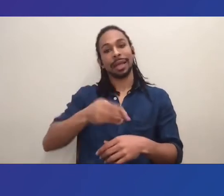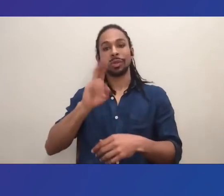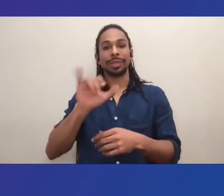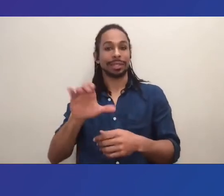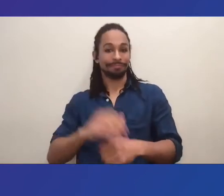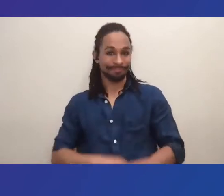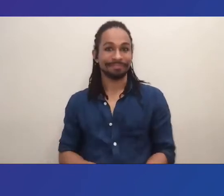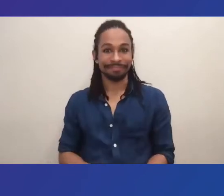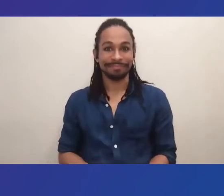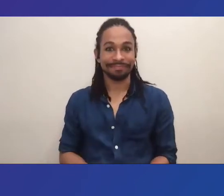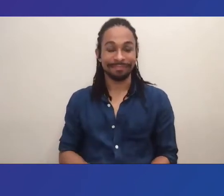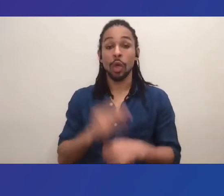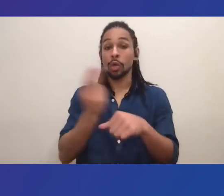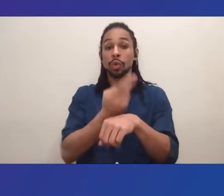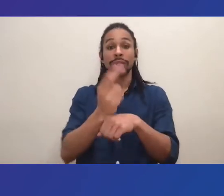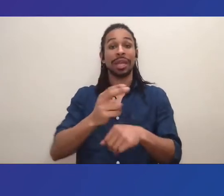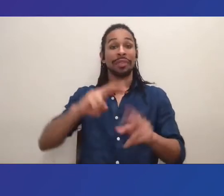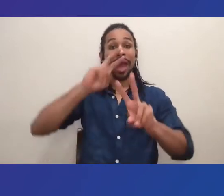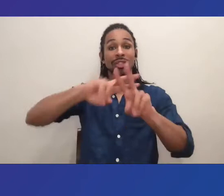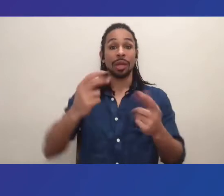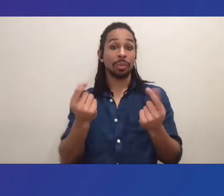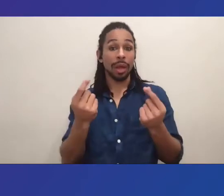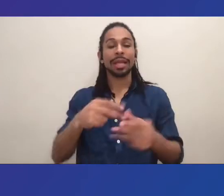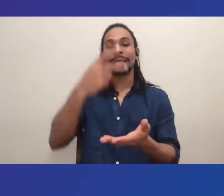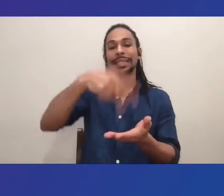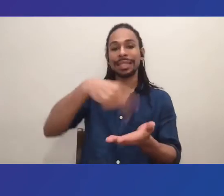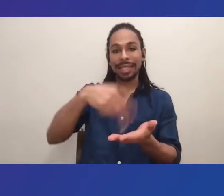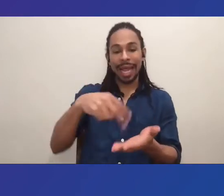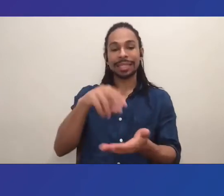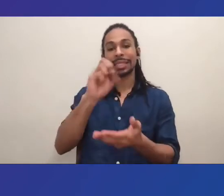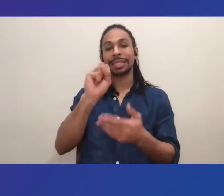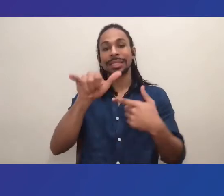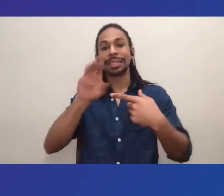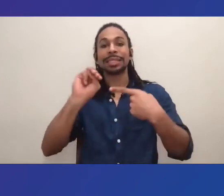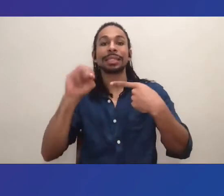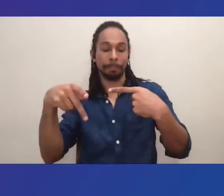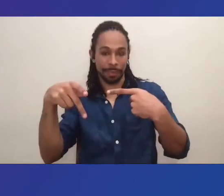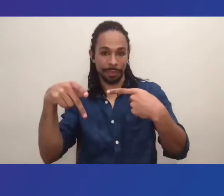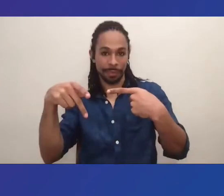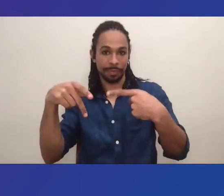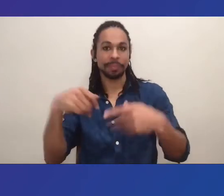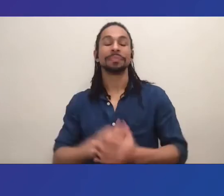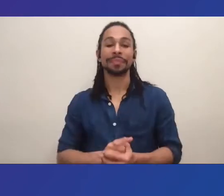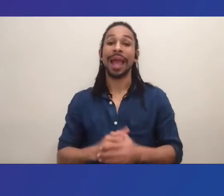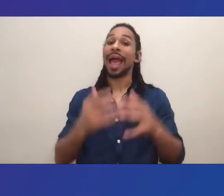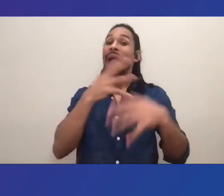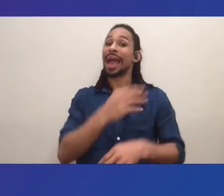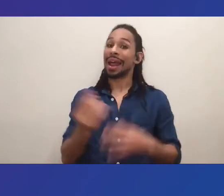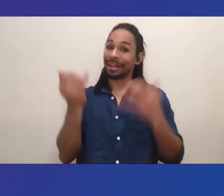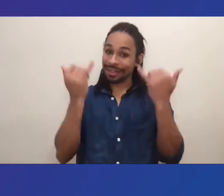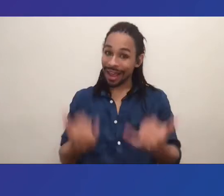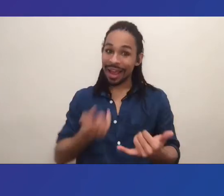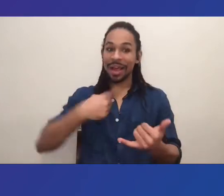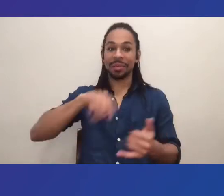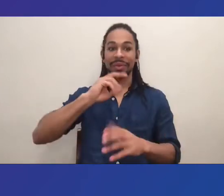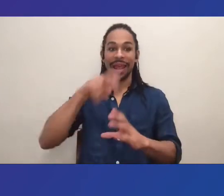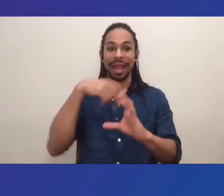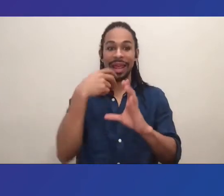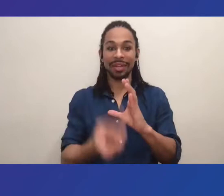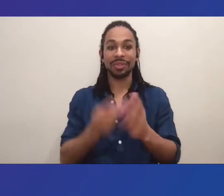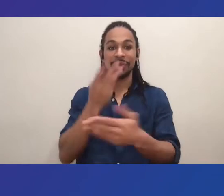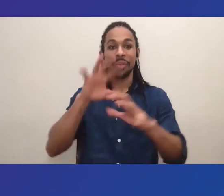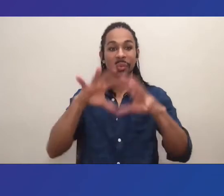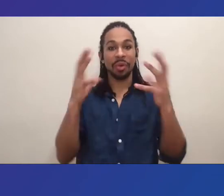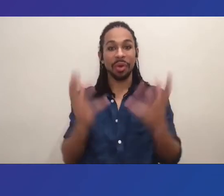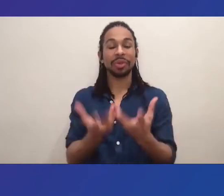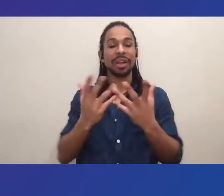dance/NYC, using the hashtag DanceSimp. And now, we enter the world of mobilizing